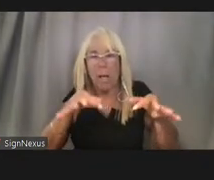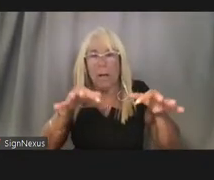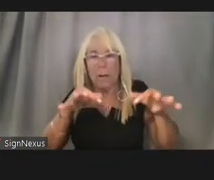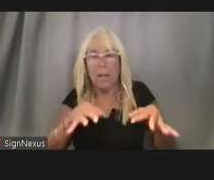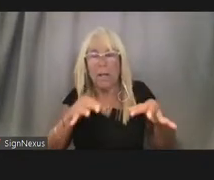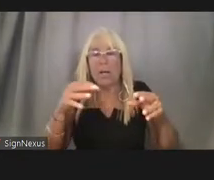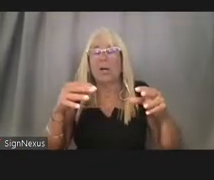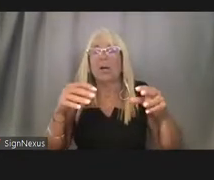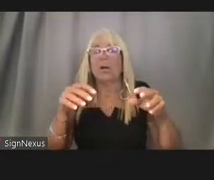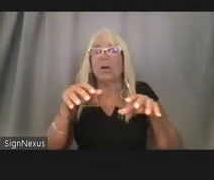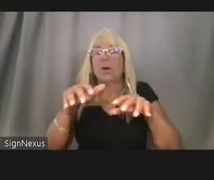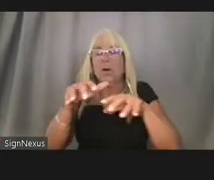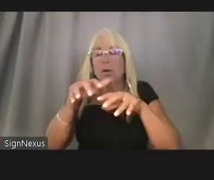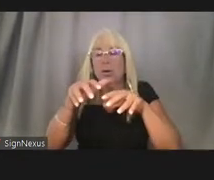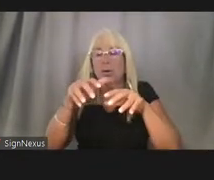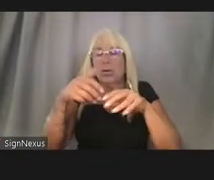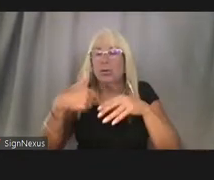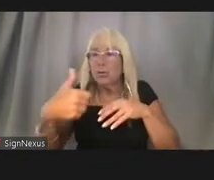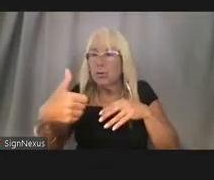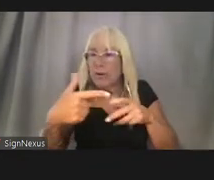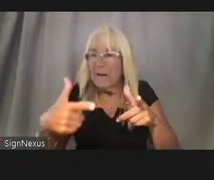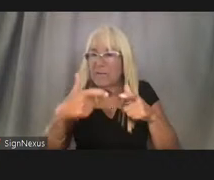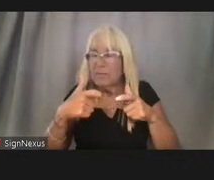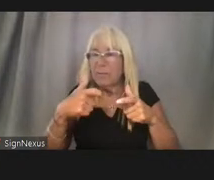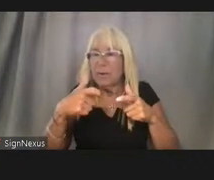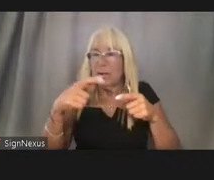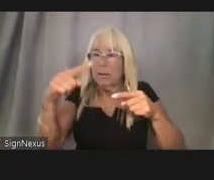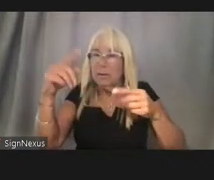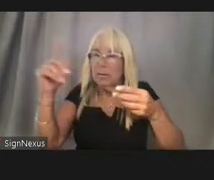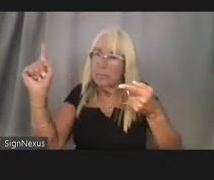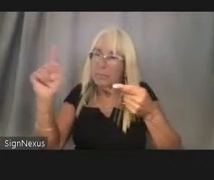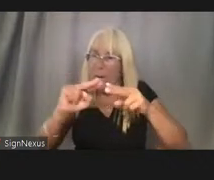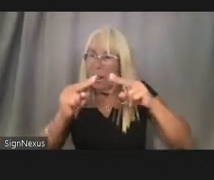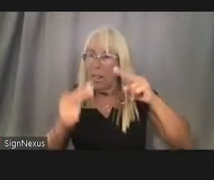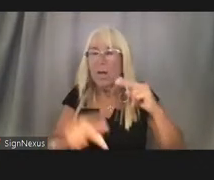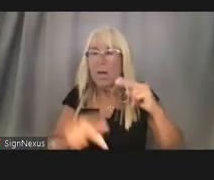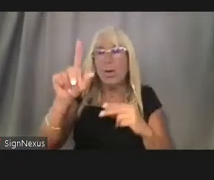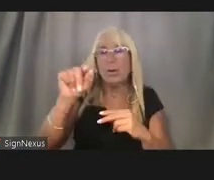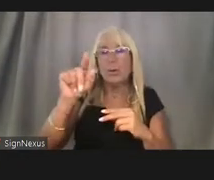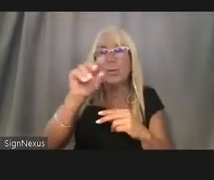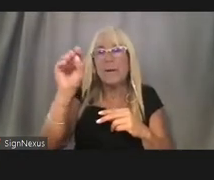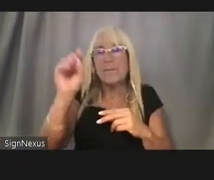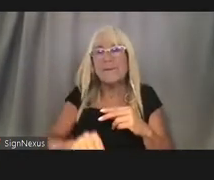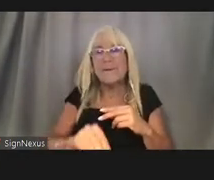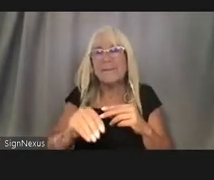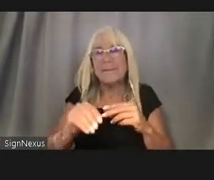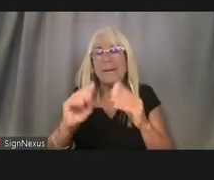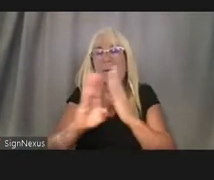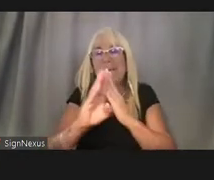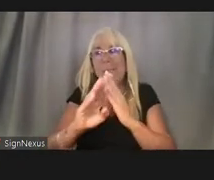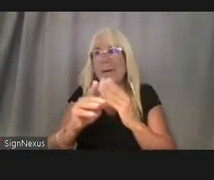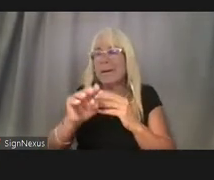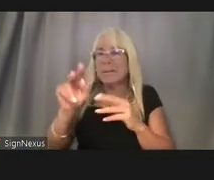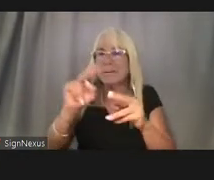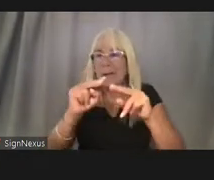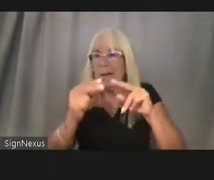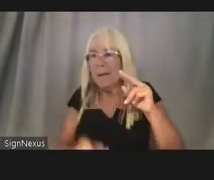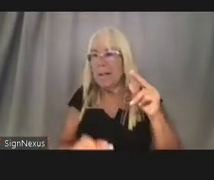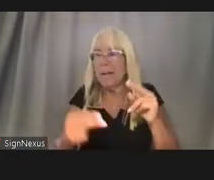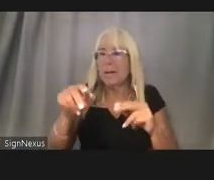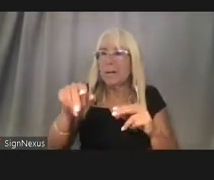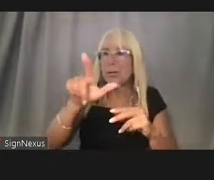speeds fell 22 percent in Manhattan Central business district and local buzzfeeds have declined 28 since 2010.